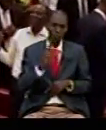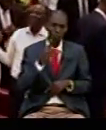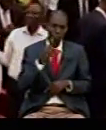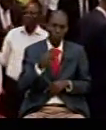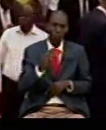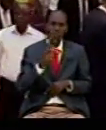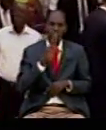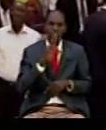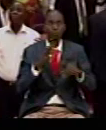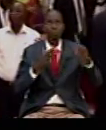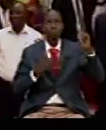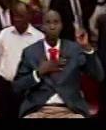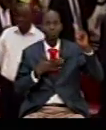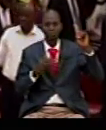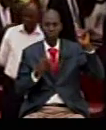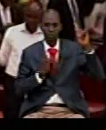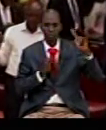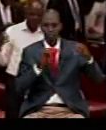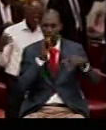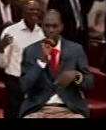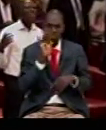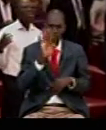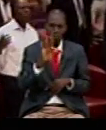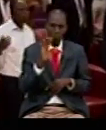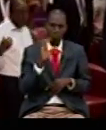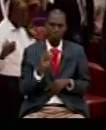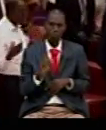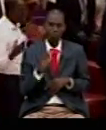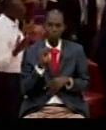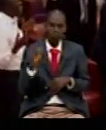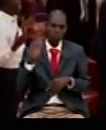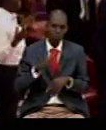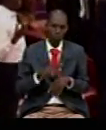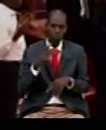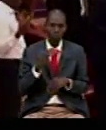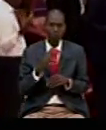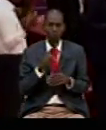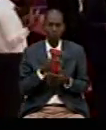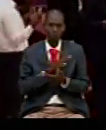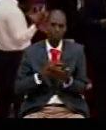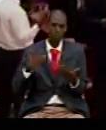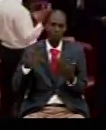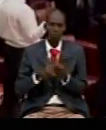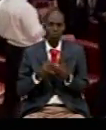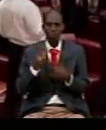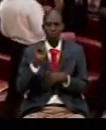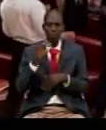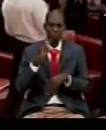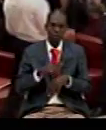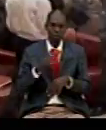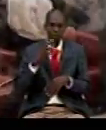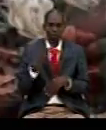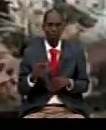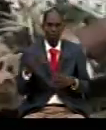I am yours. A touch of righteousness, a touch of